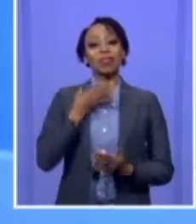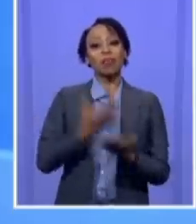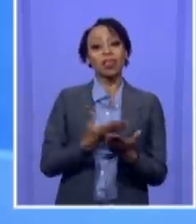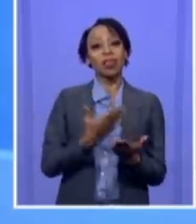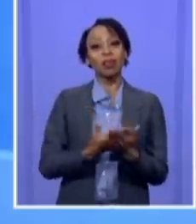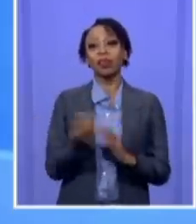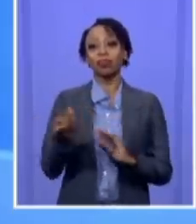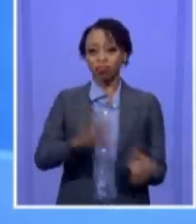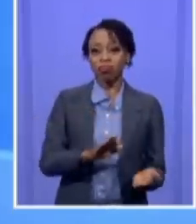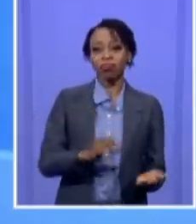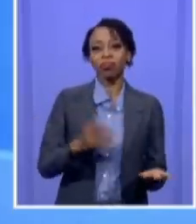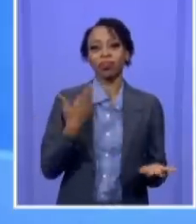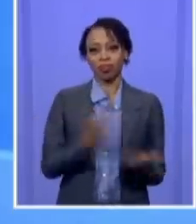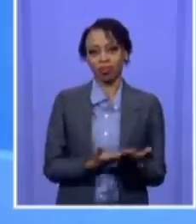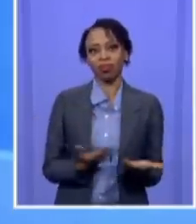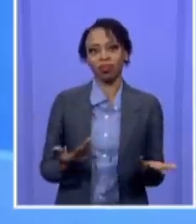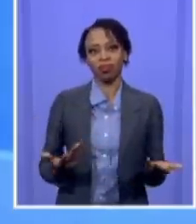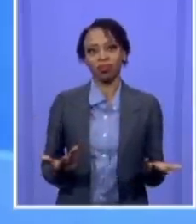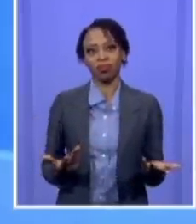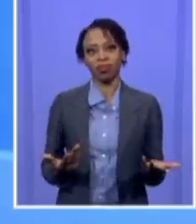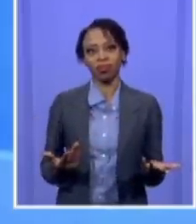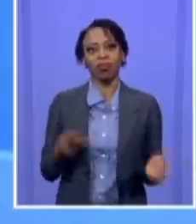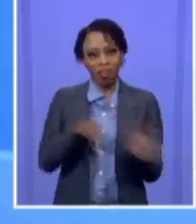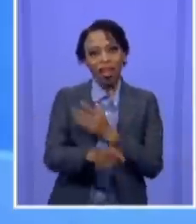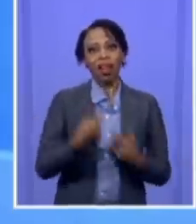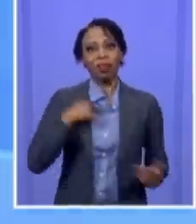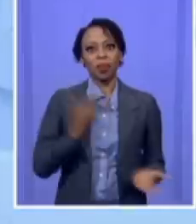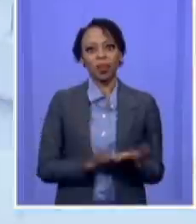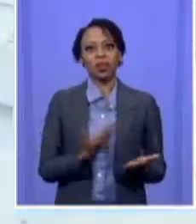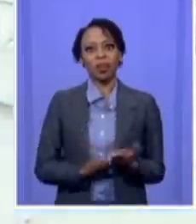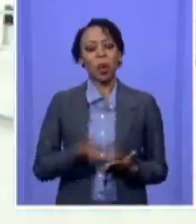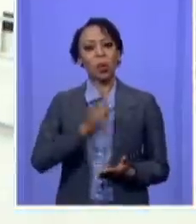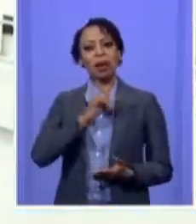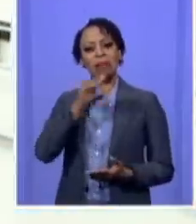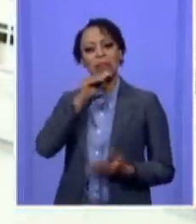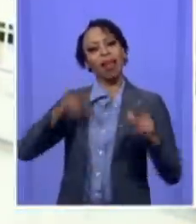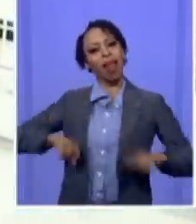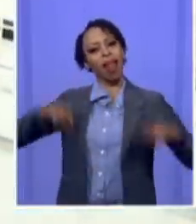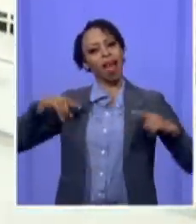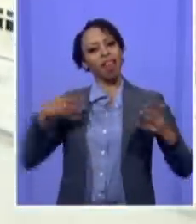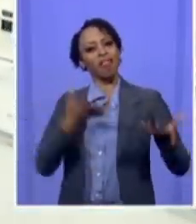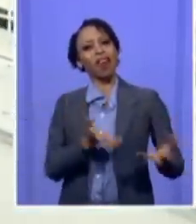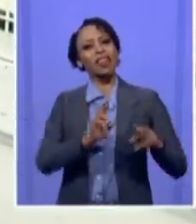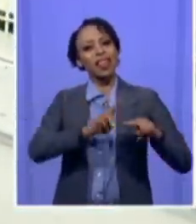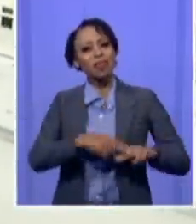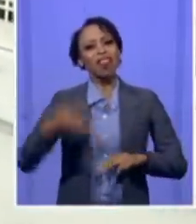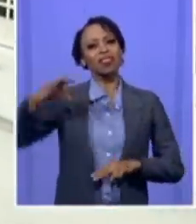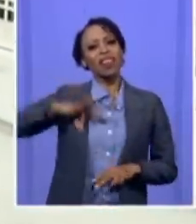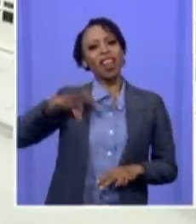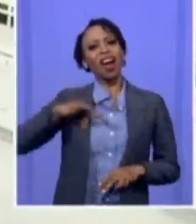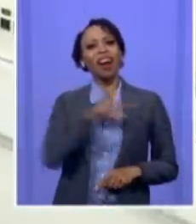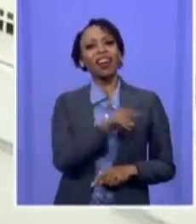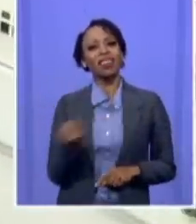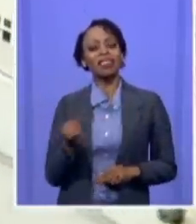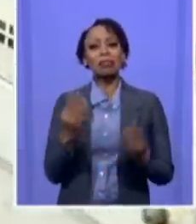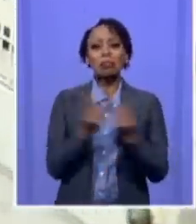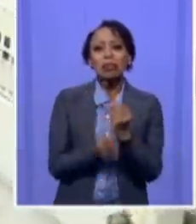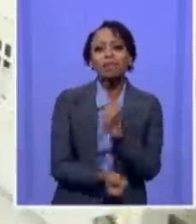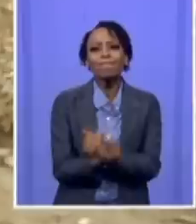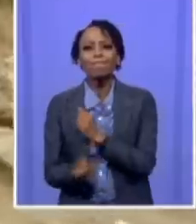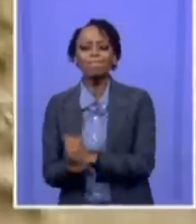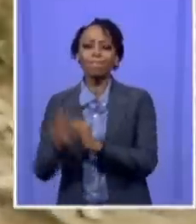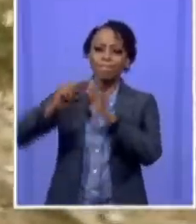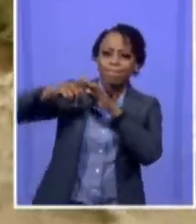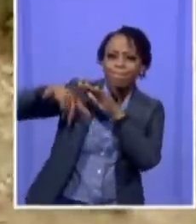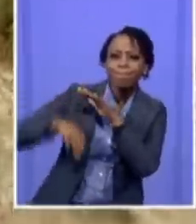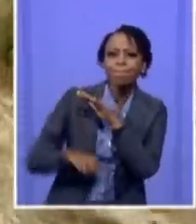make it out of there alive, because for them, that is their livelihood. And the things that take place underground